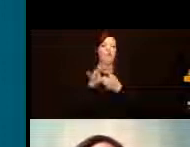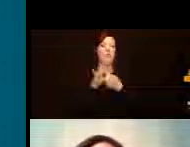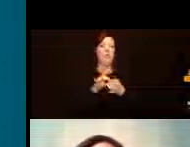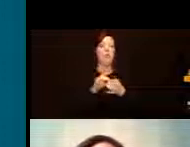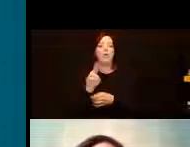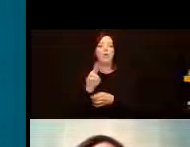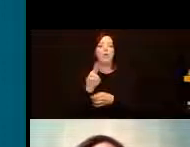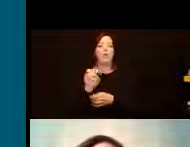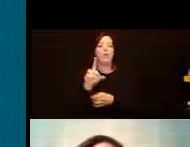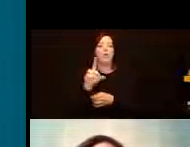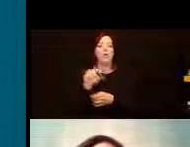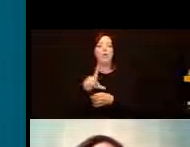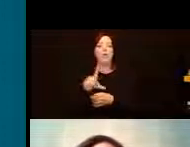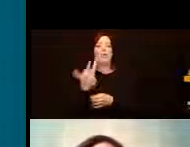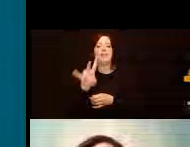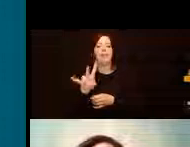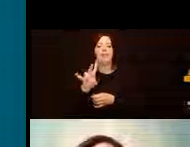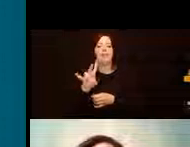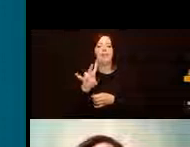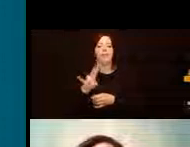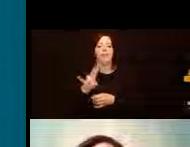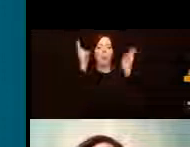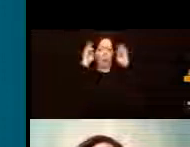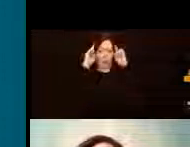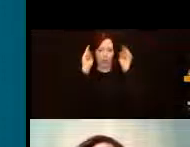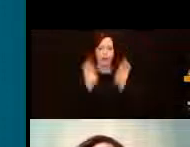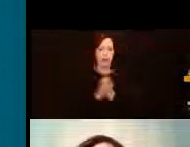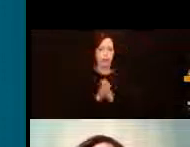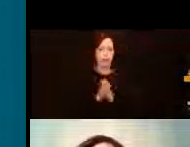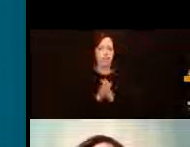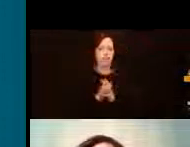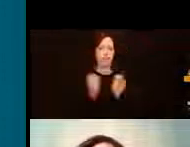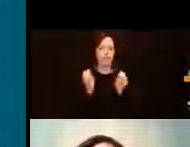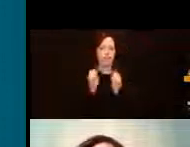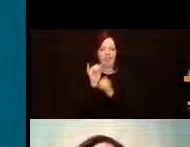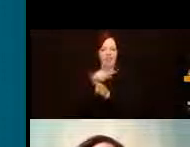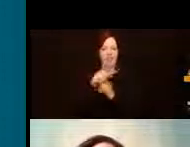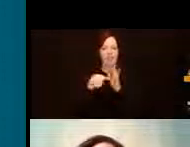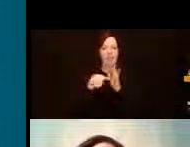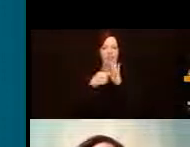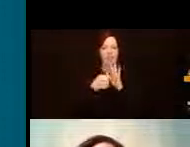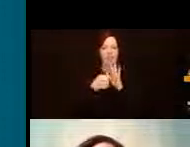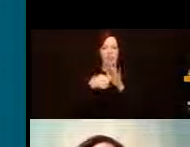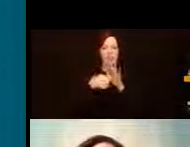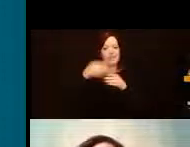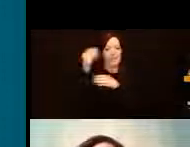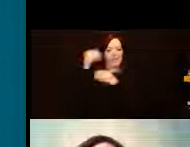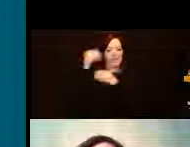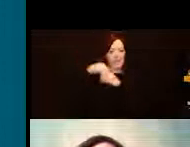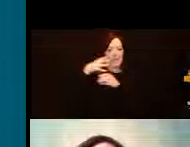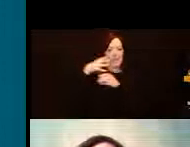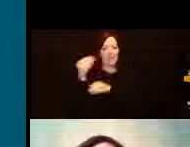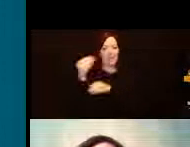is worn on the head and on the outside of the head, and the internal processor embedded